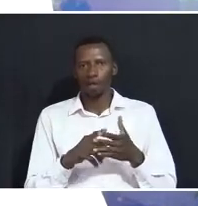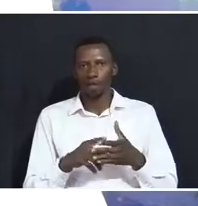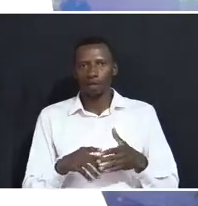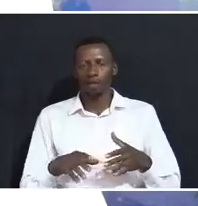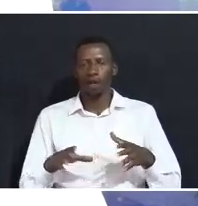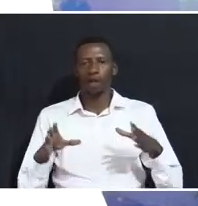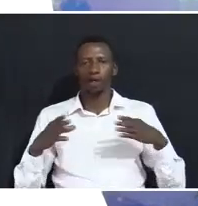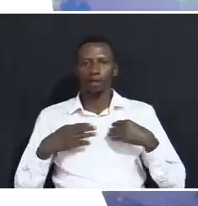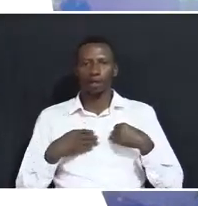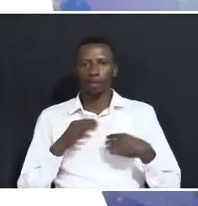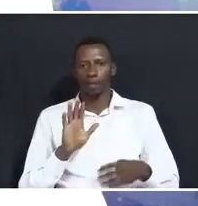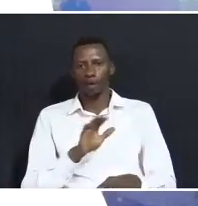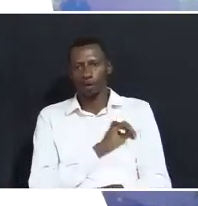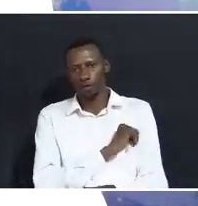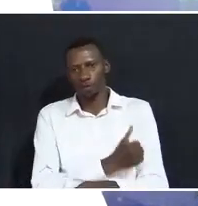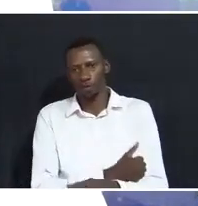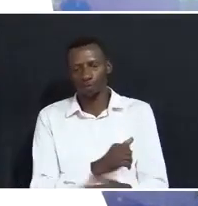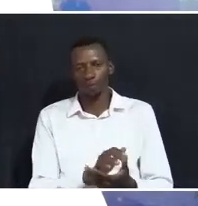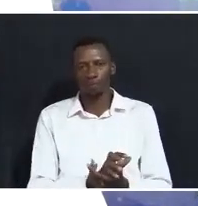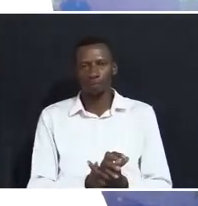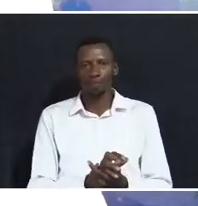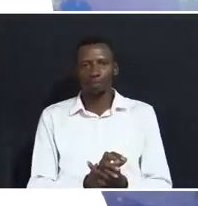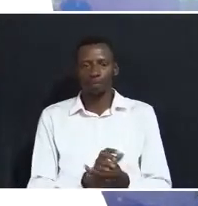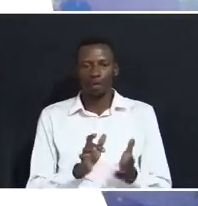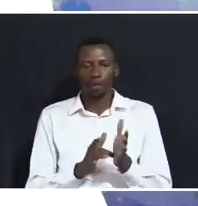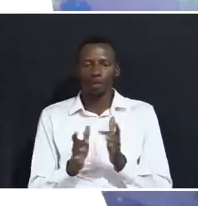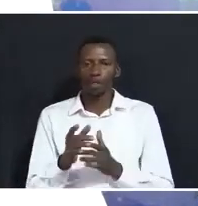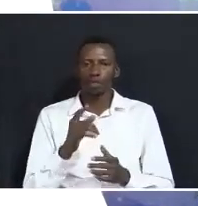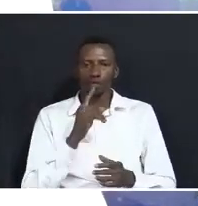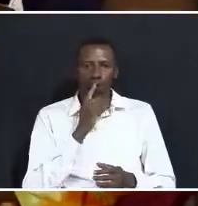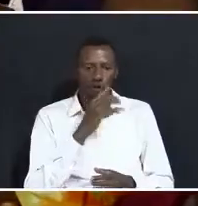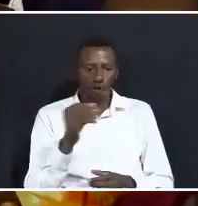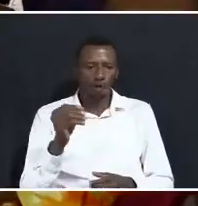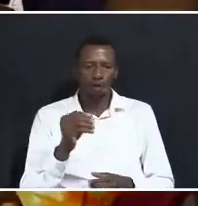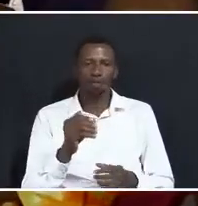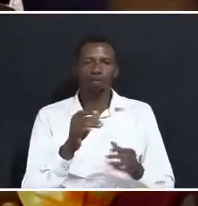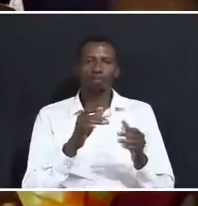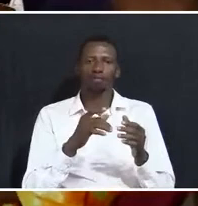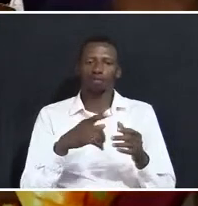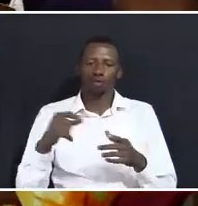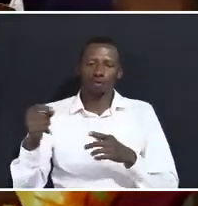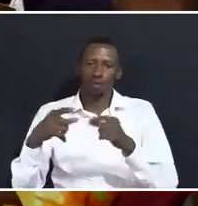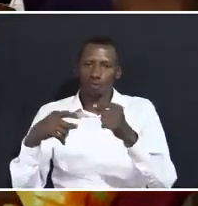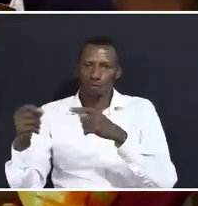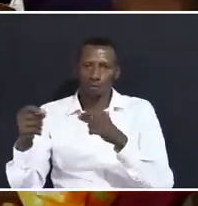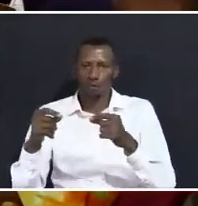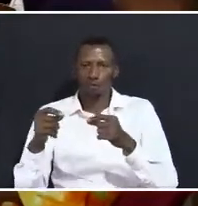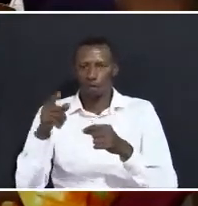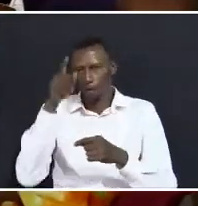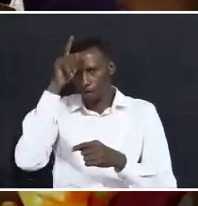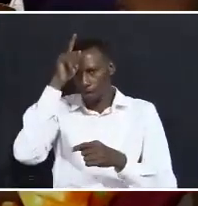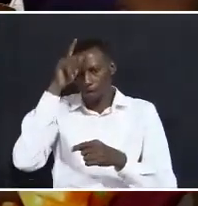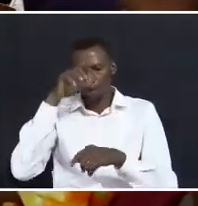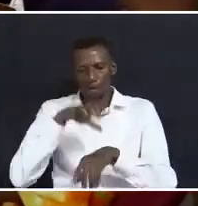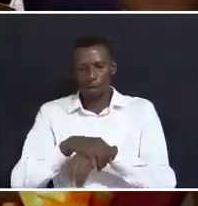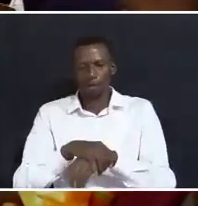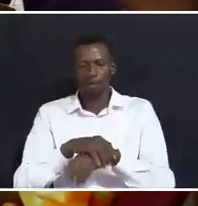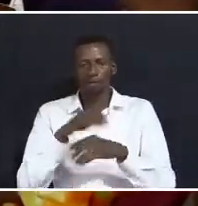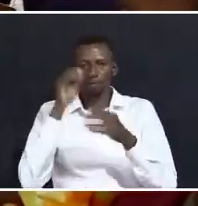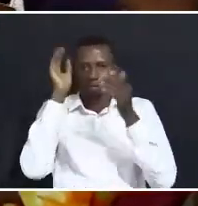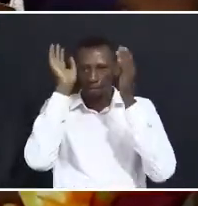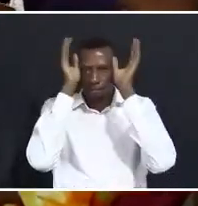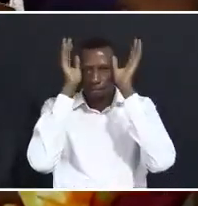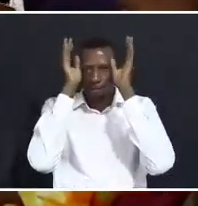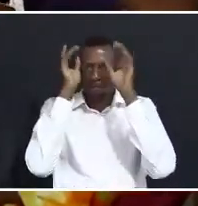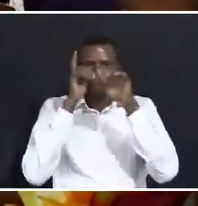And so he tells the disciples, go into the village that is over against you, get a colt. You will find a colt in the entering